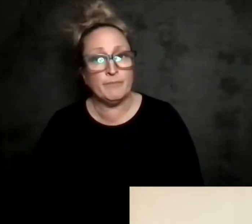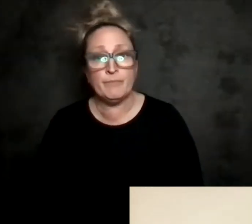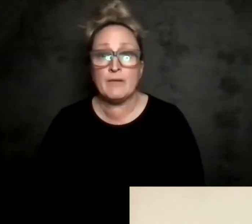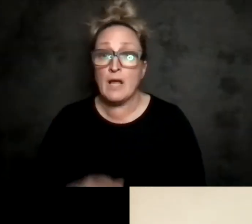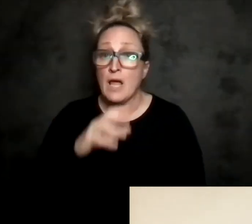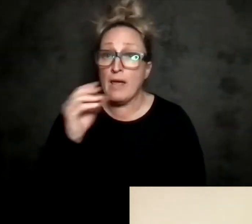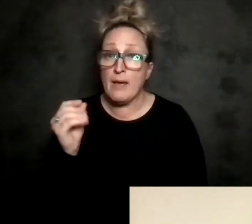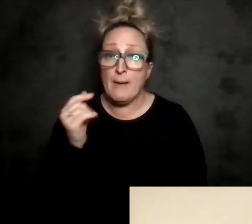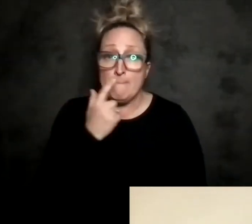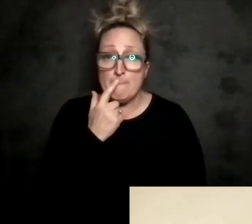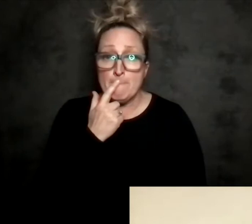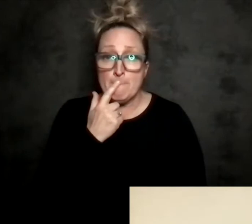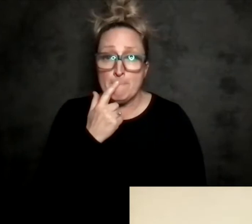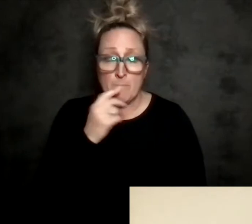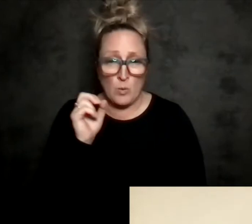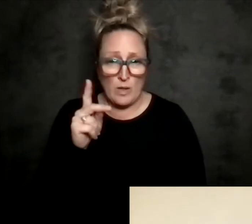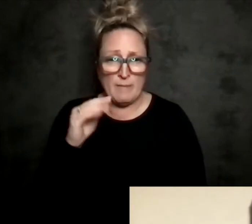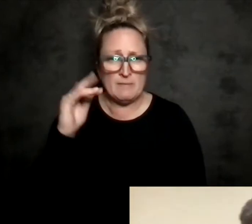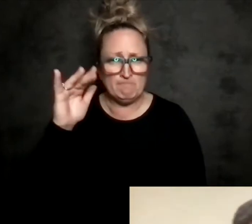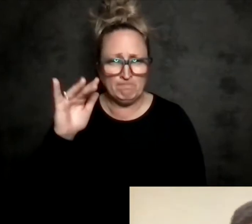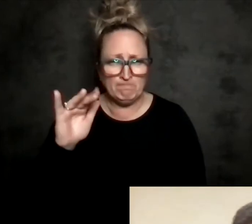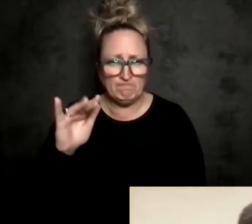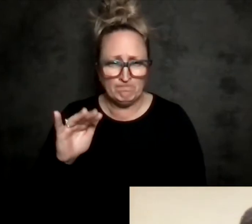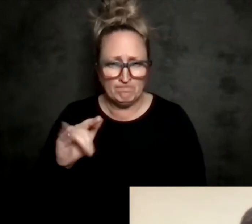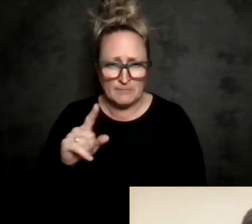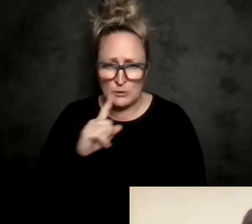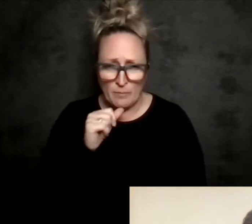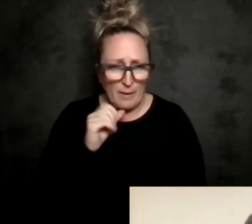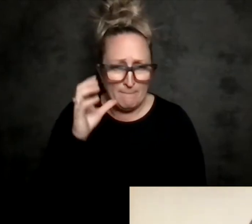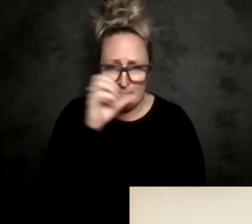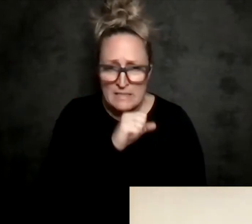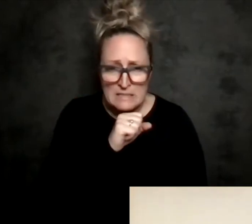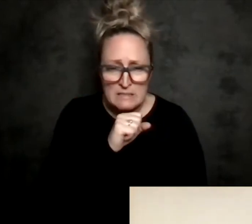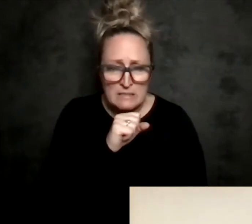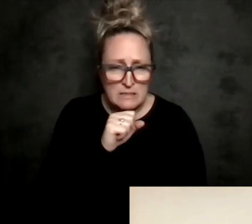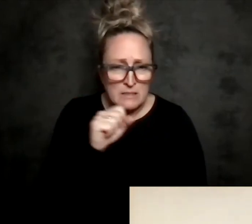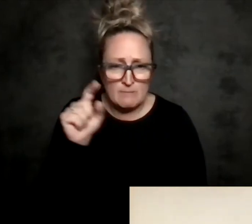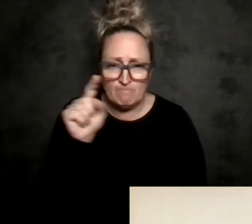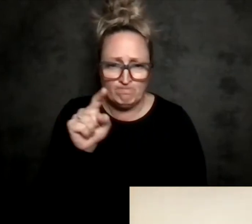And okay, let's scroll down here, make sure I didn't miss anything.